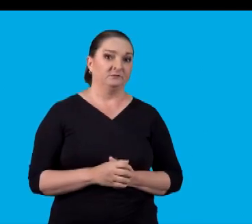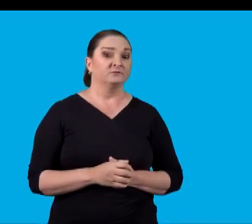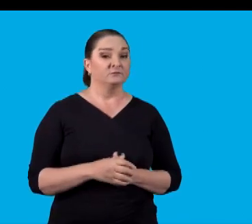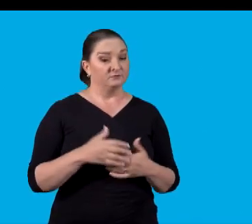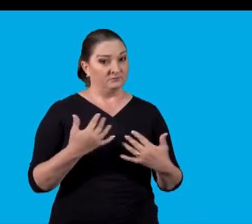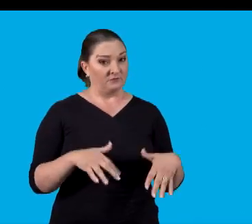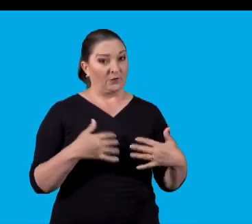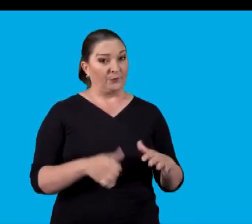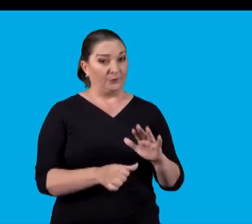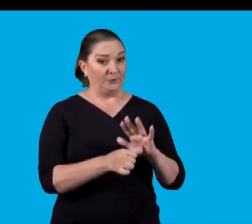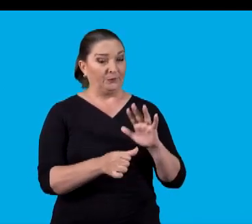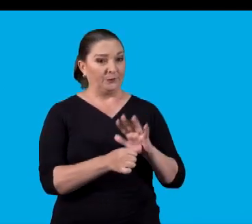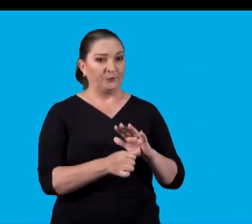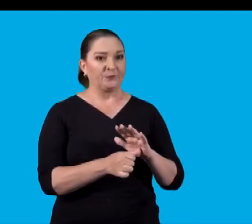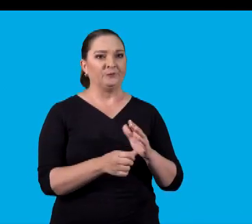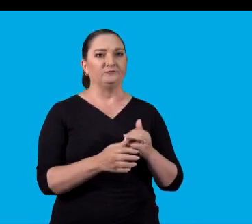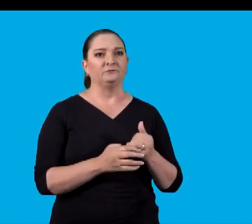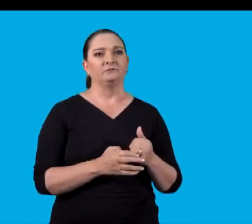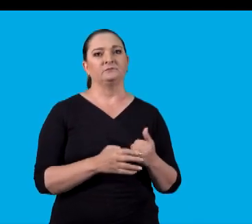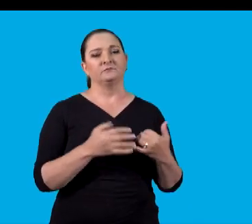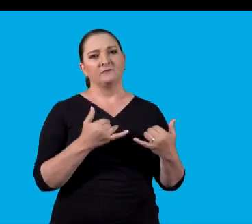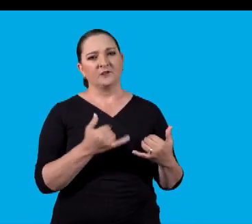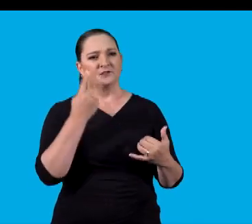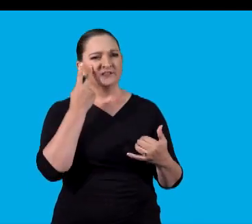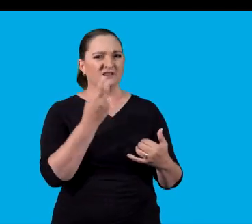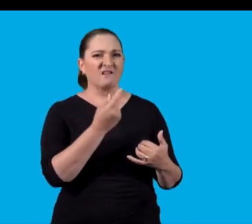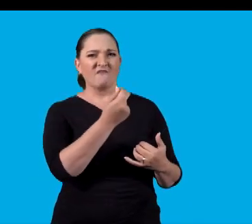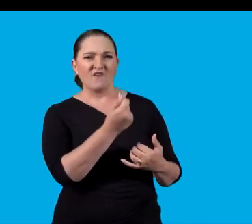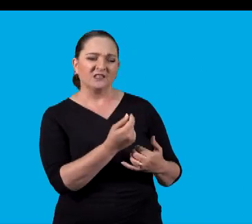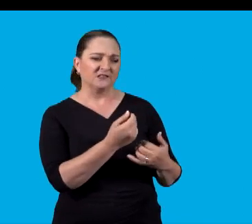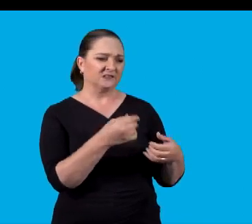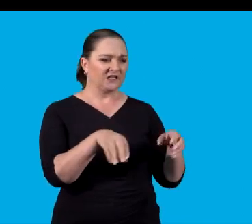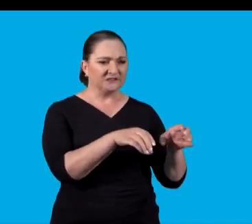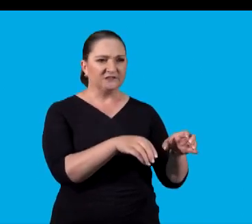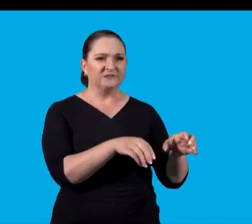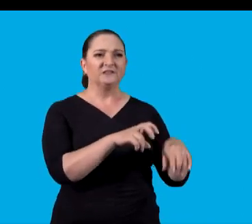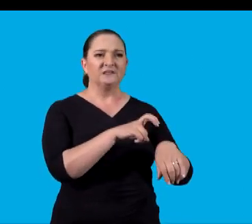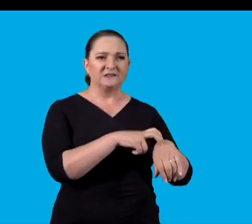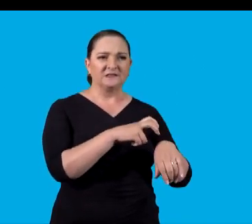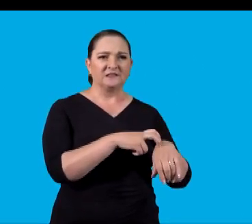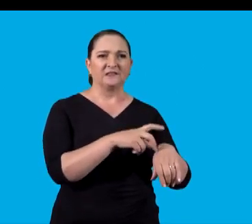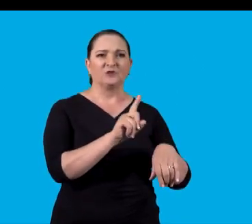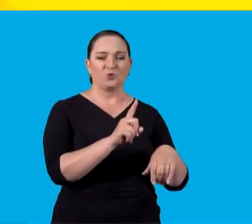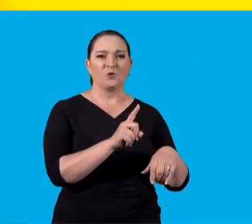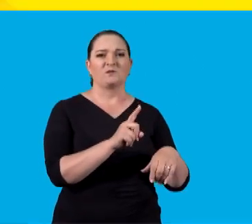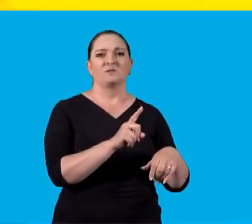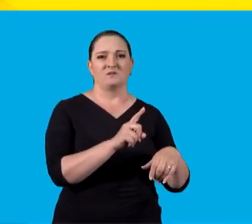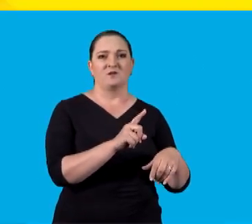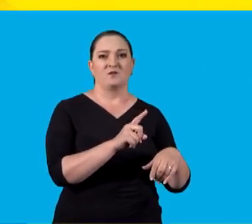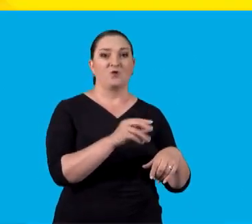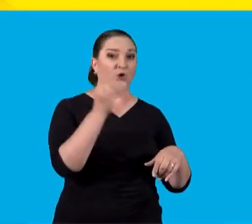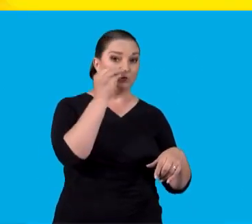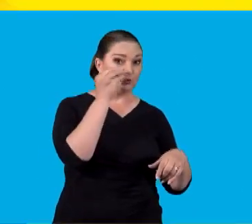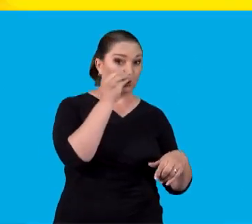It is very important, very crucial that you relate your financing activities to note number 7. And I have an